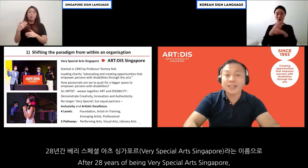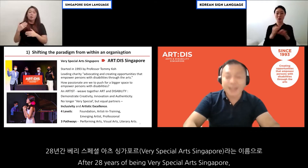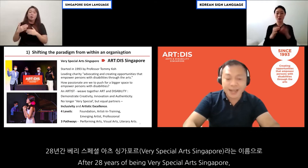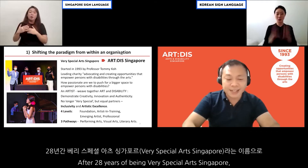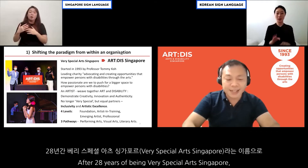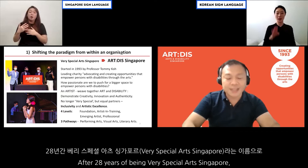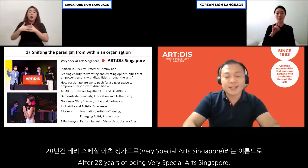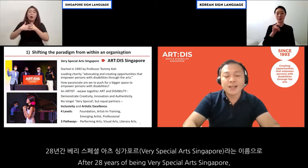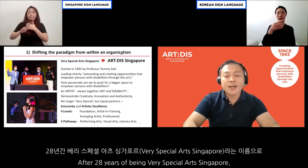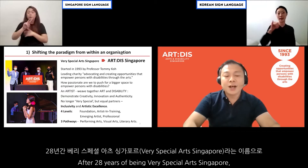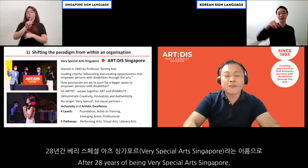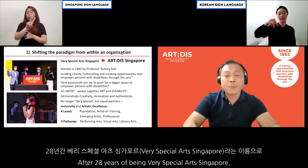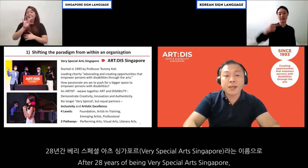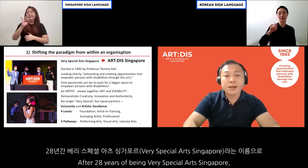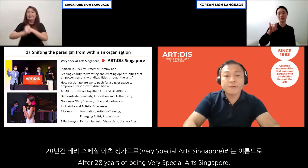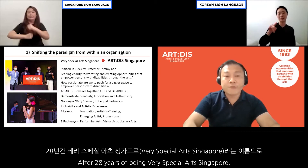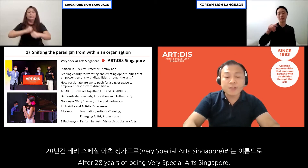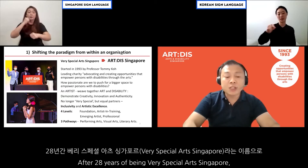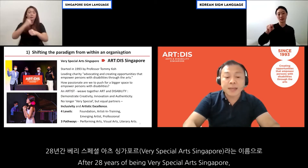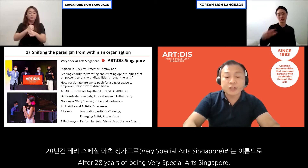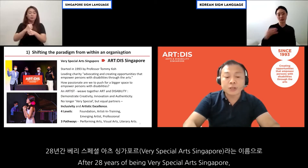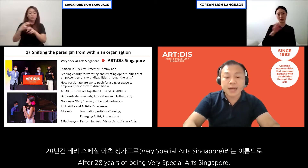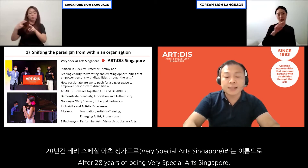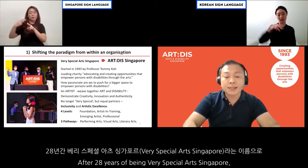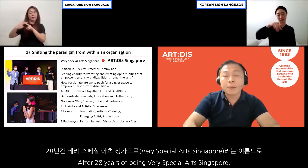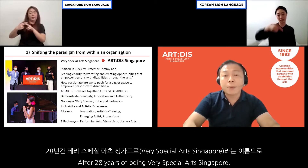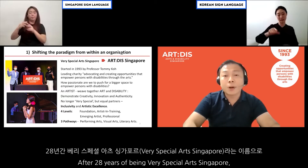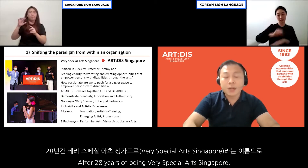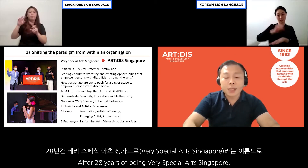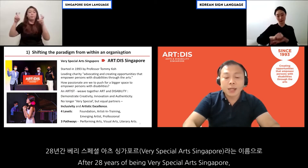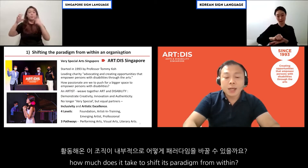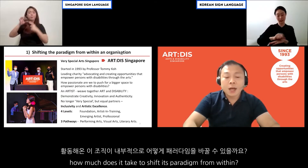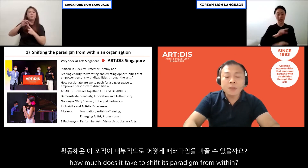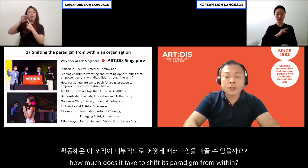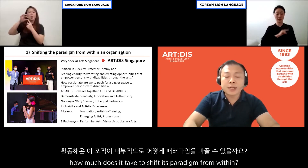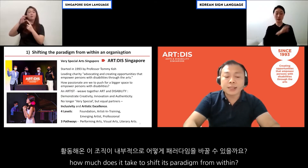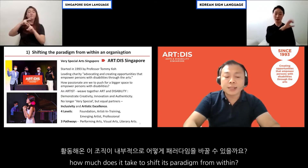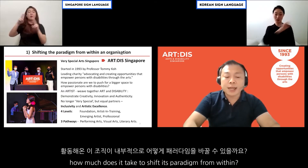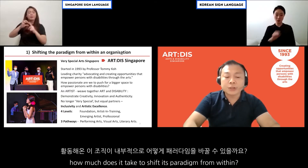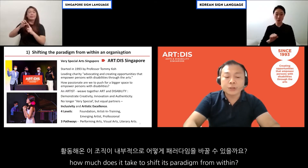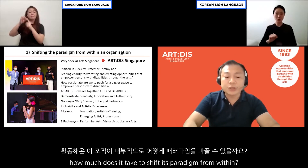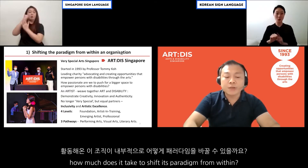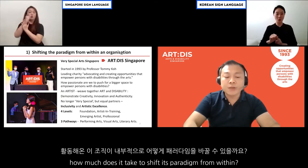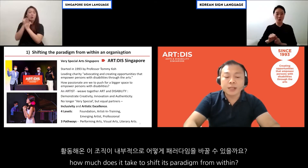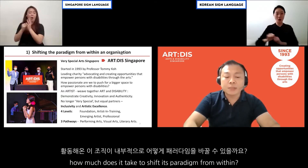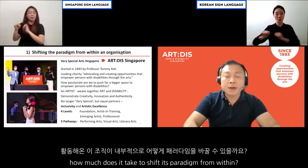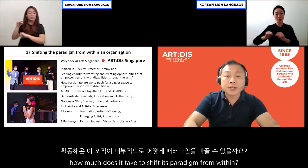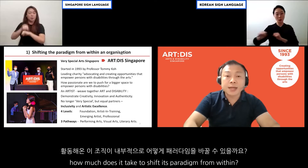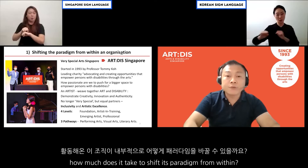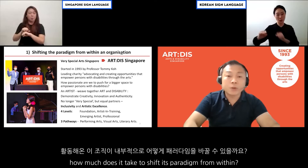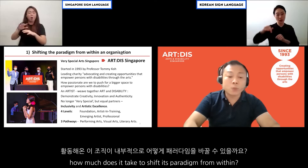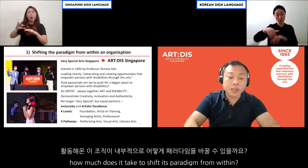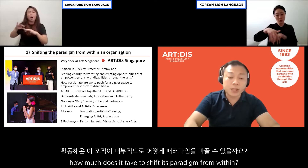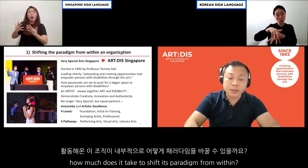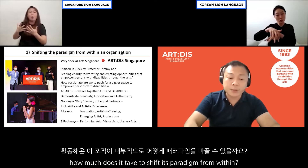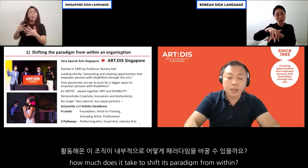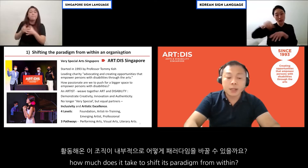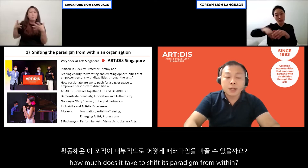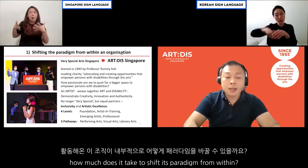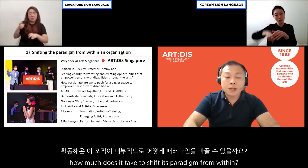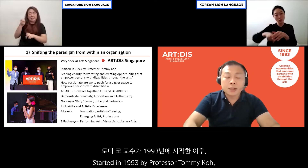After 28 years of being a very special art Singapore, how much does it take to shift its paradigm from